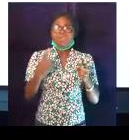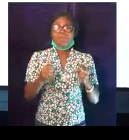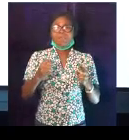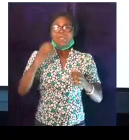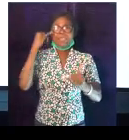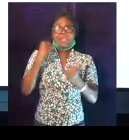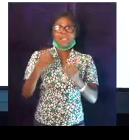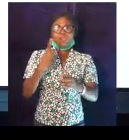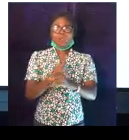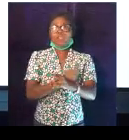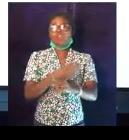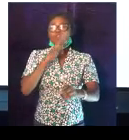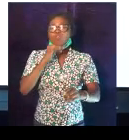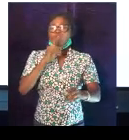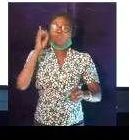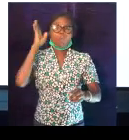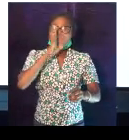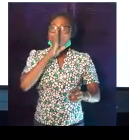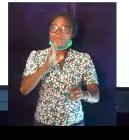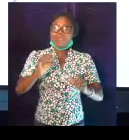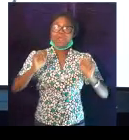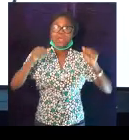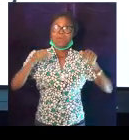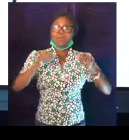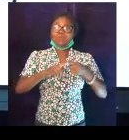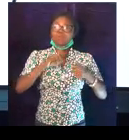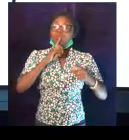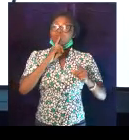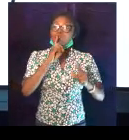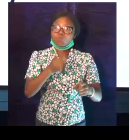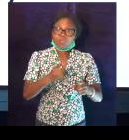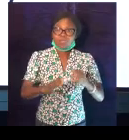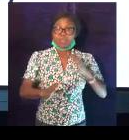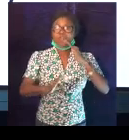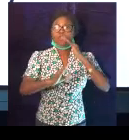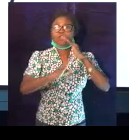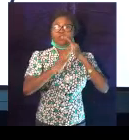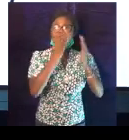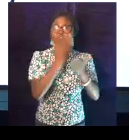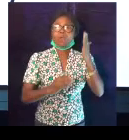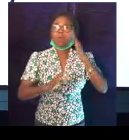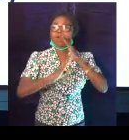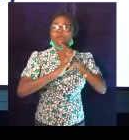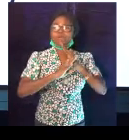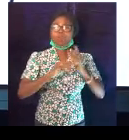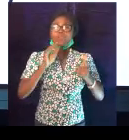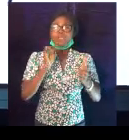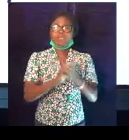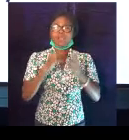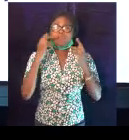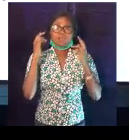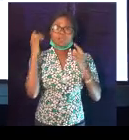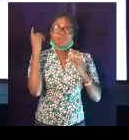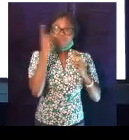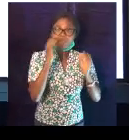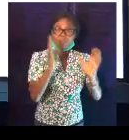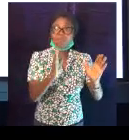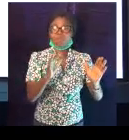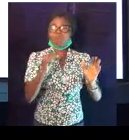the end of the lesson, you should be able to state some obstacles to physical development in